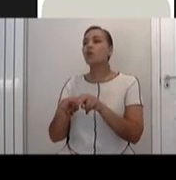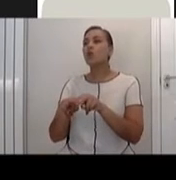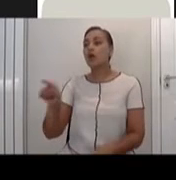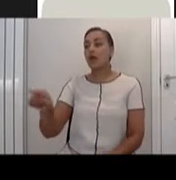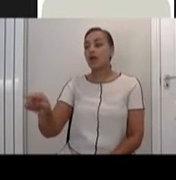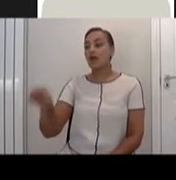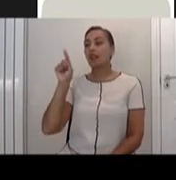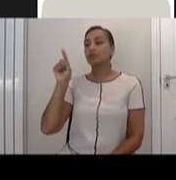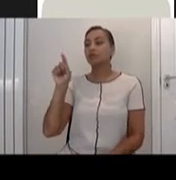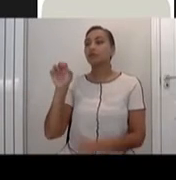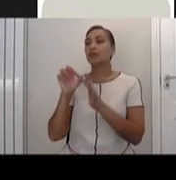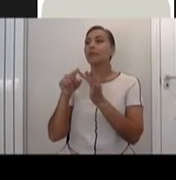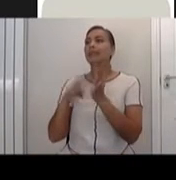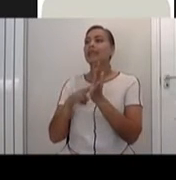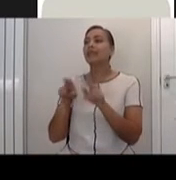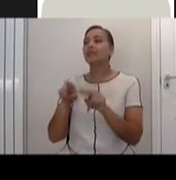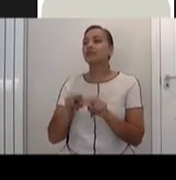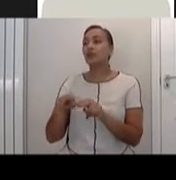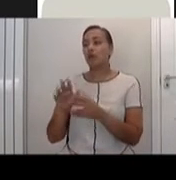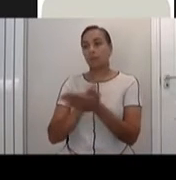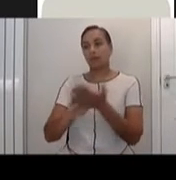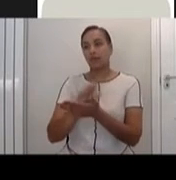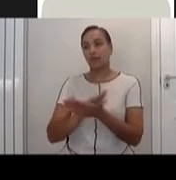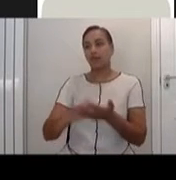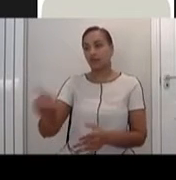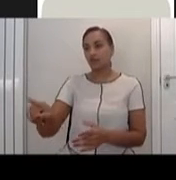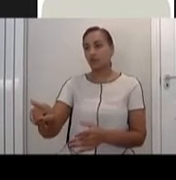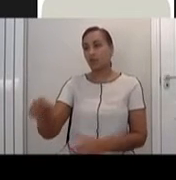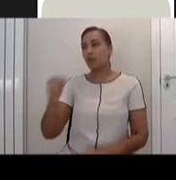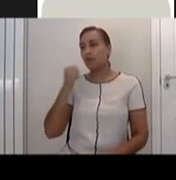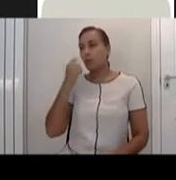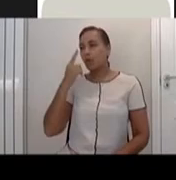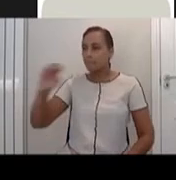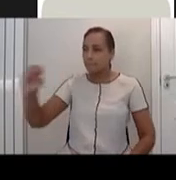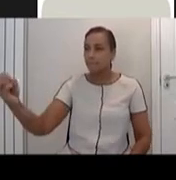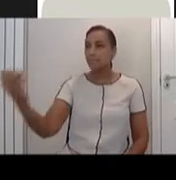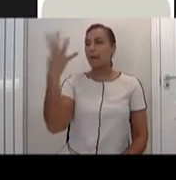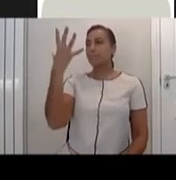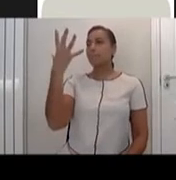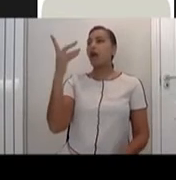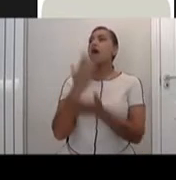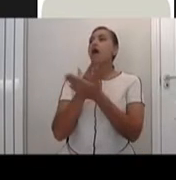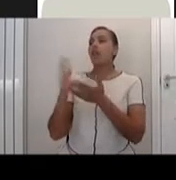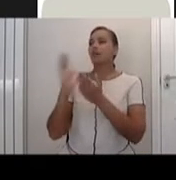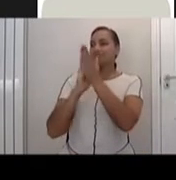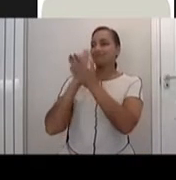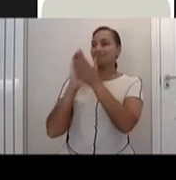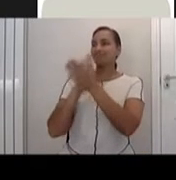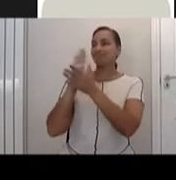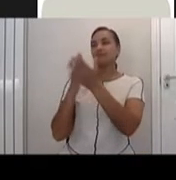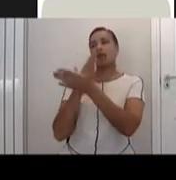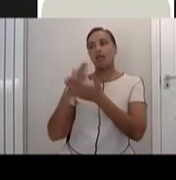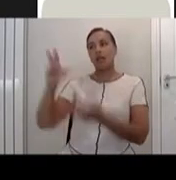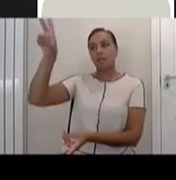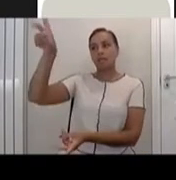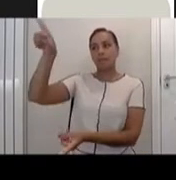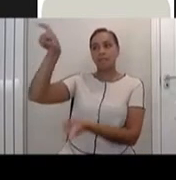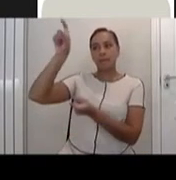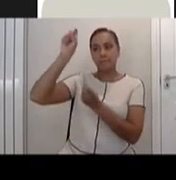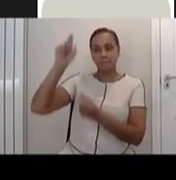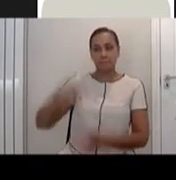pin video, then actually that will be your main screen. So you will see pre-signing throughout.